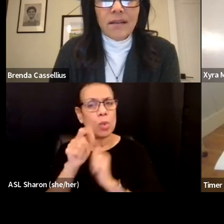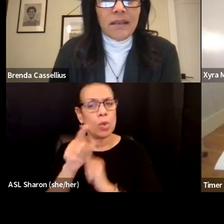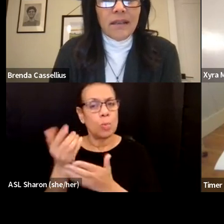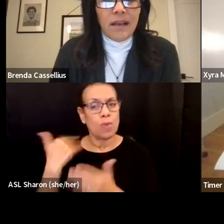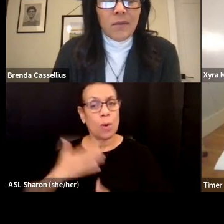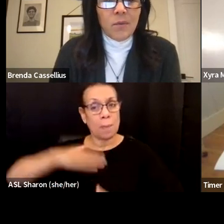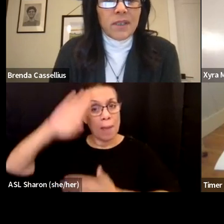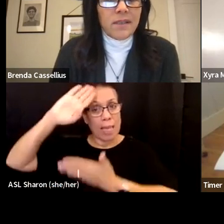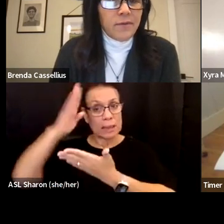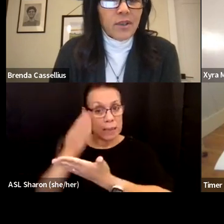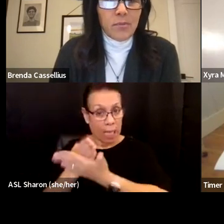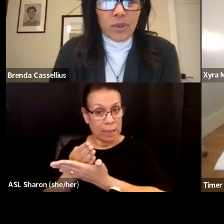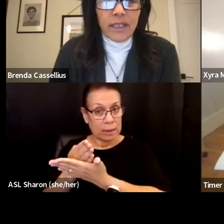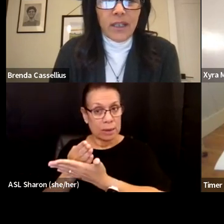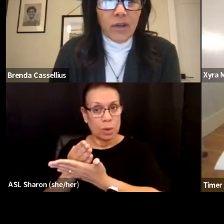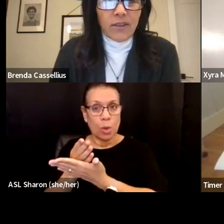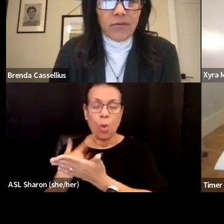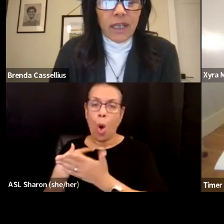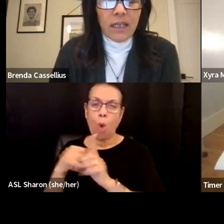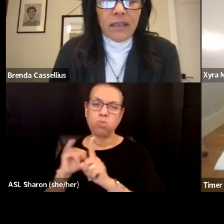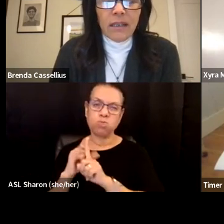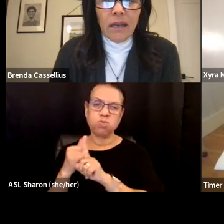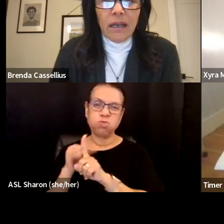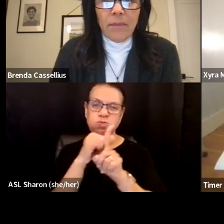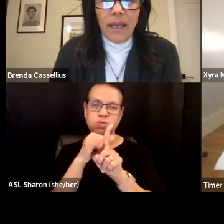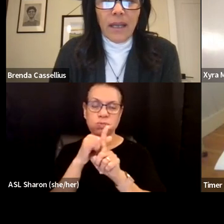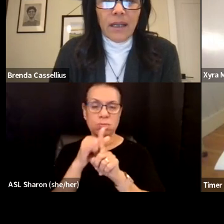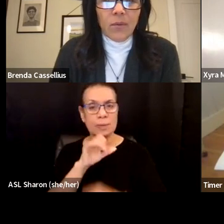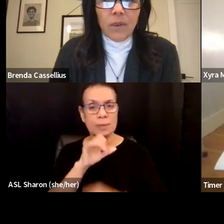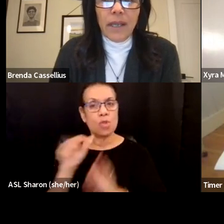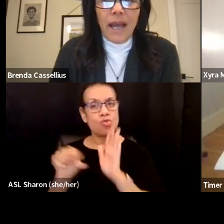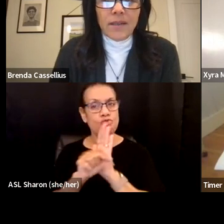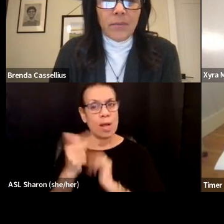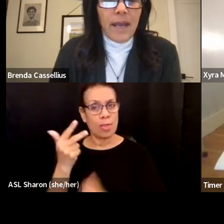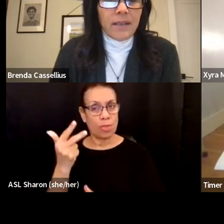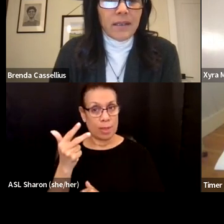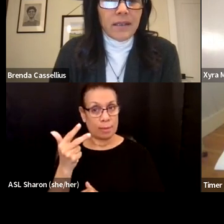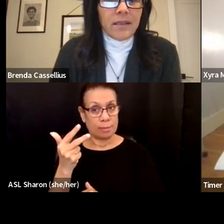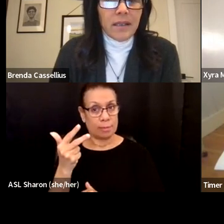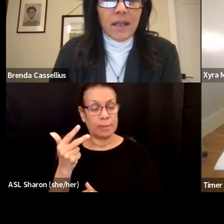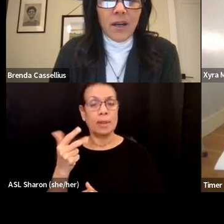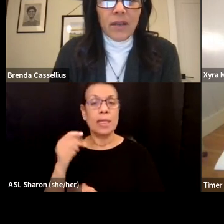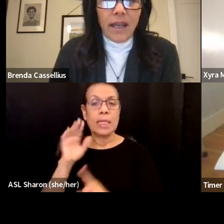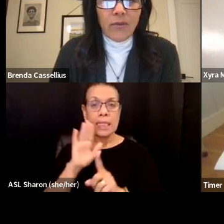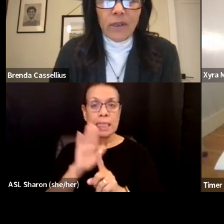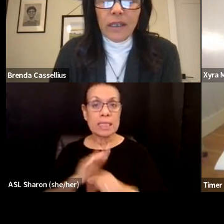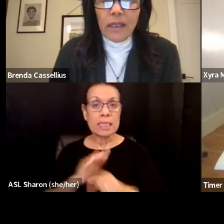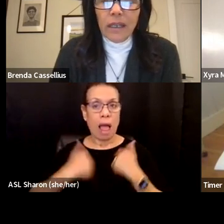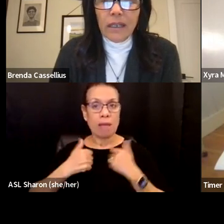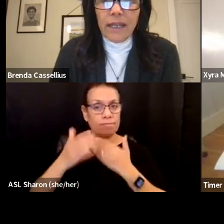son was severely bullied in grade three and it really has impacted his entire